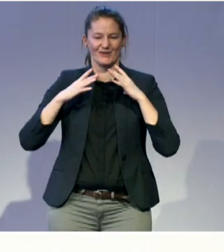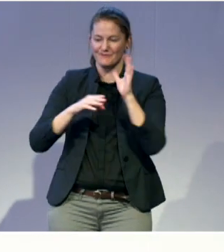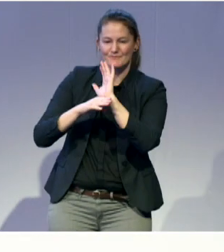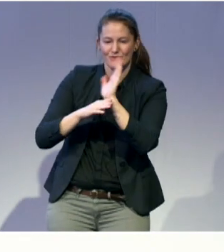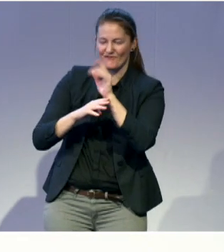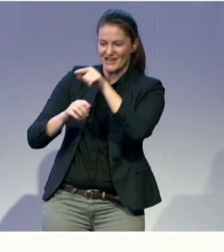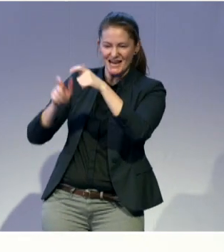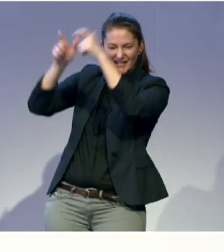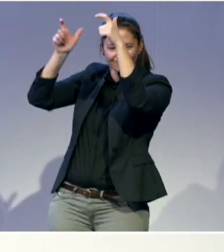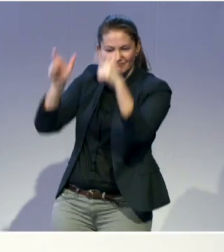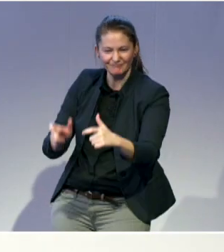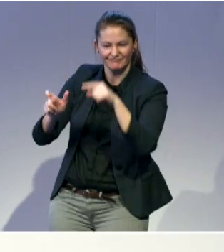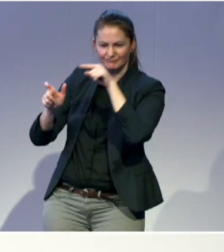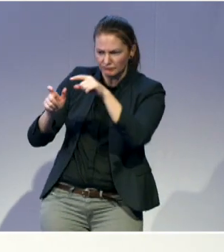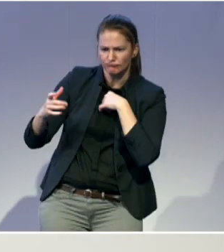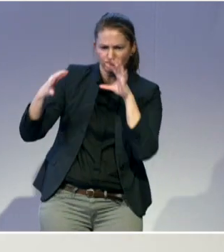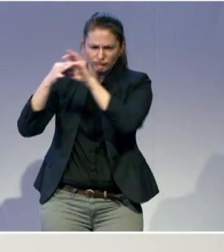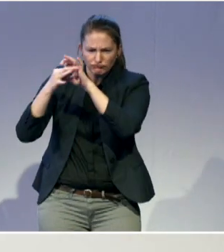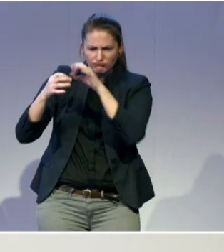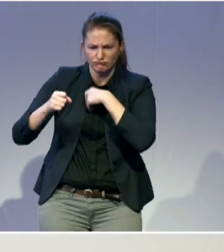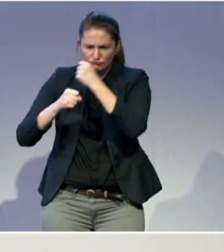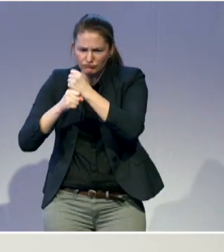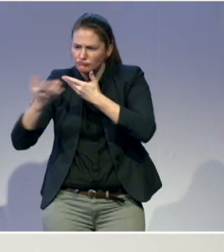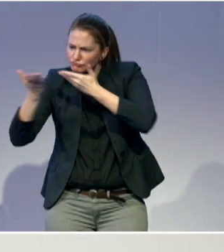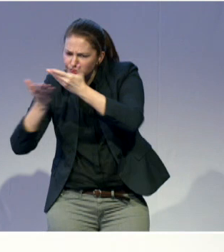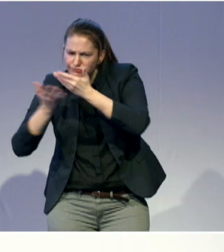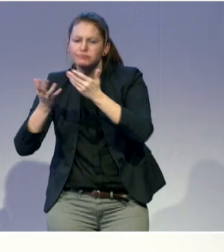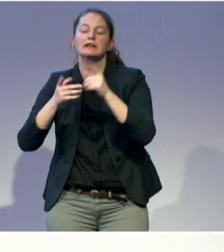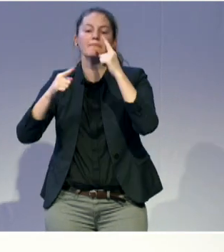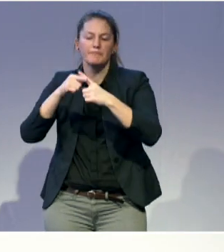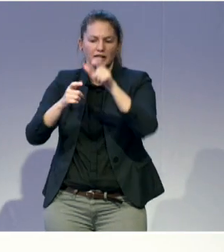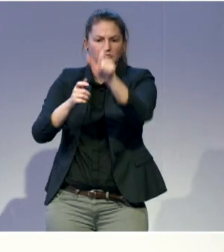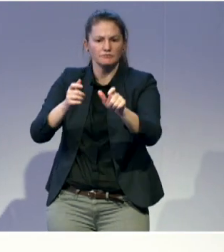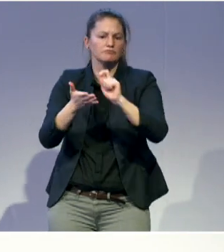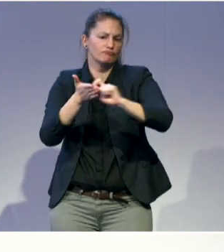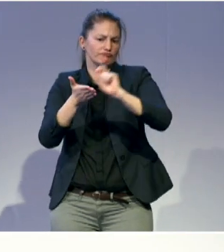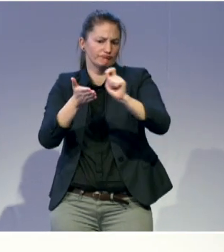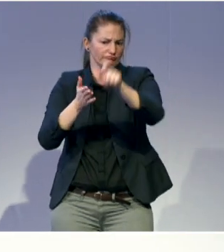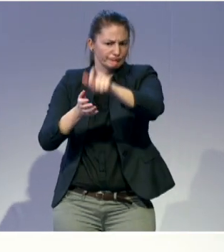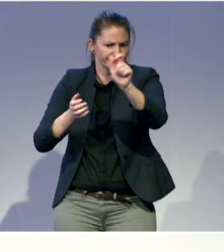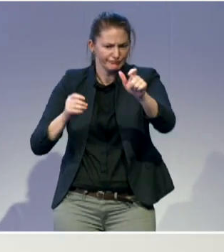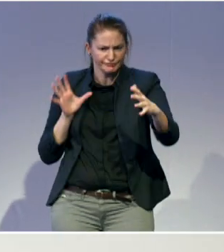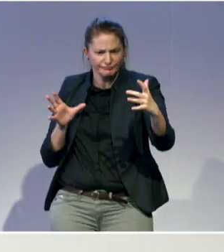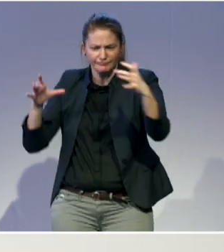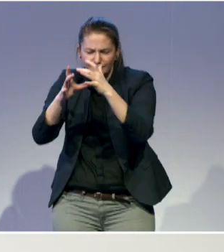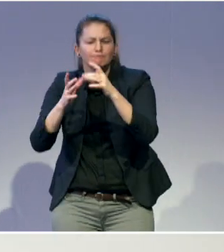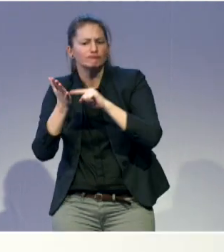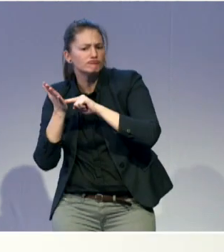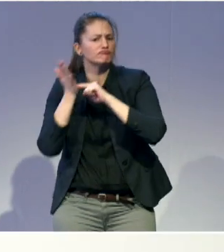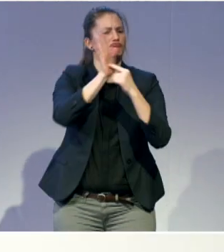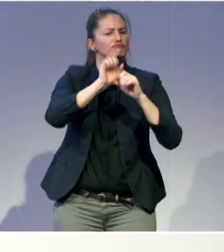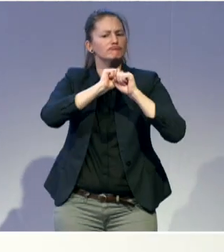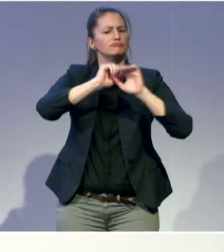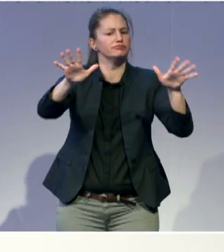with writers to promote positive, accurate, and diverse portrayals of disability. It